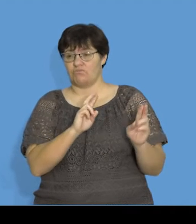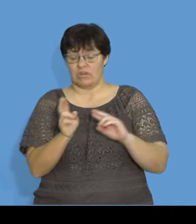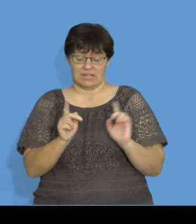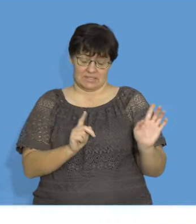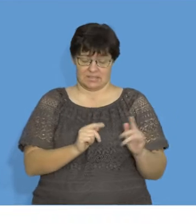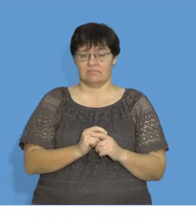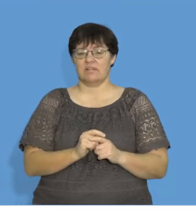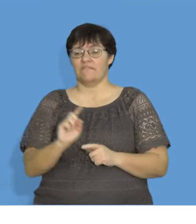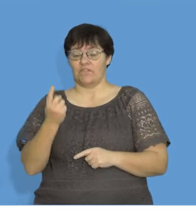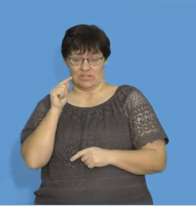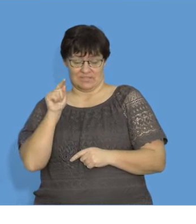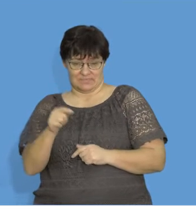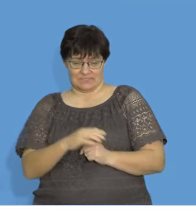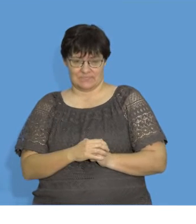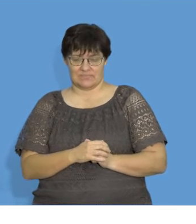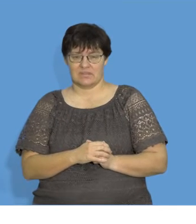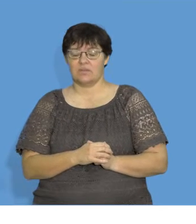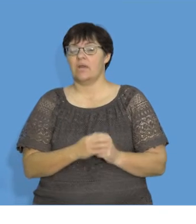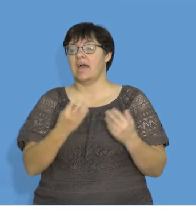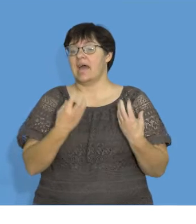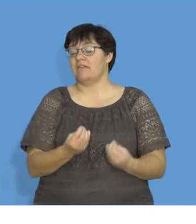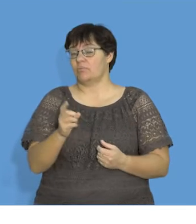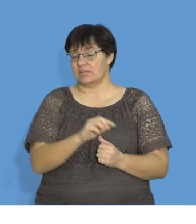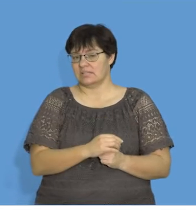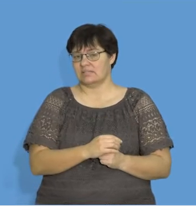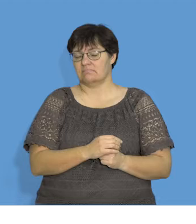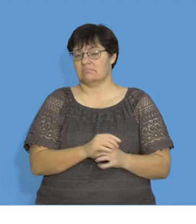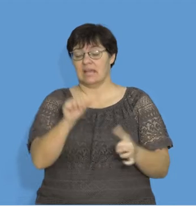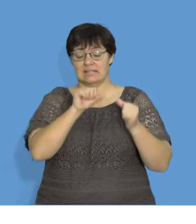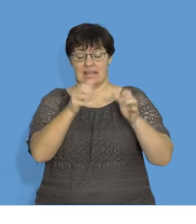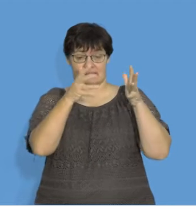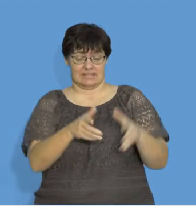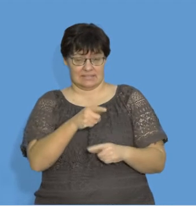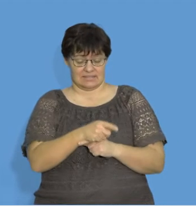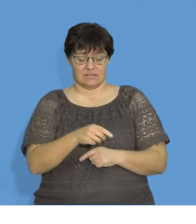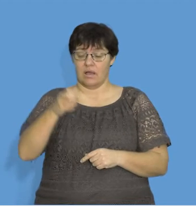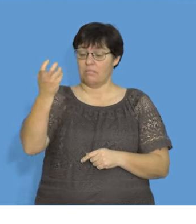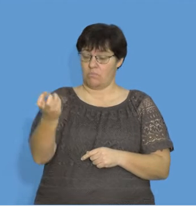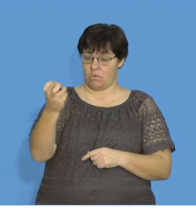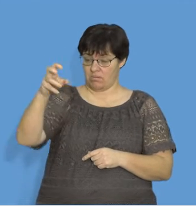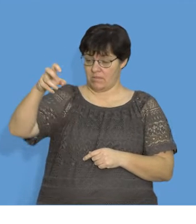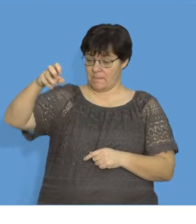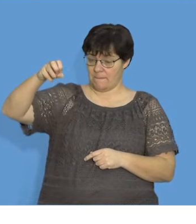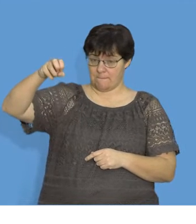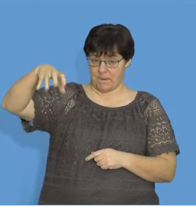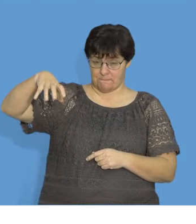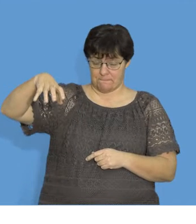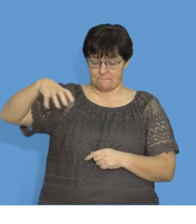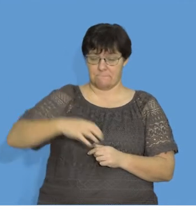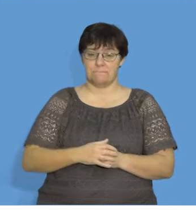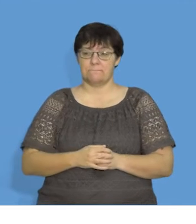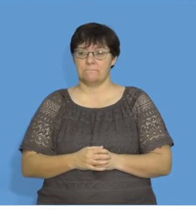And here we go. So here we have a scientist who is going to drop a ball from a height. At the